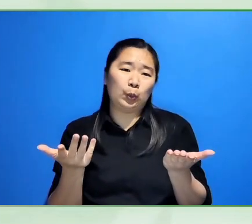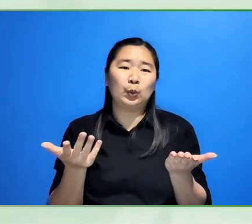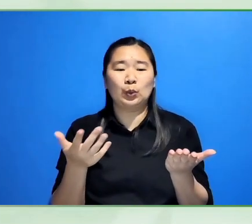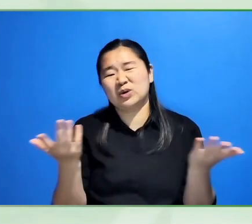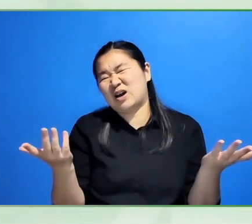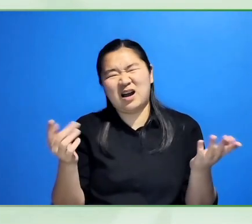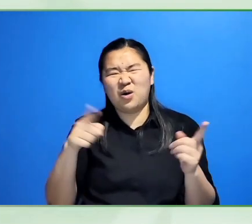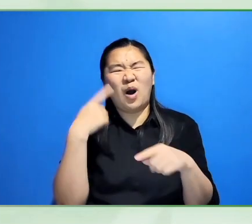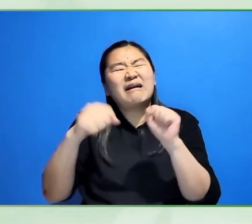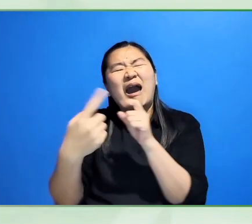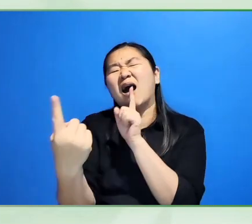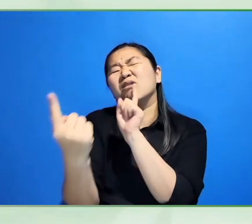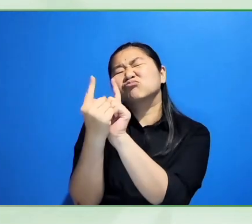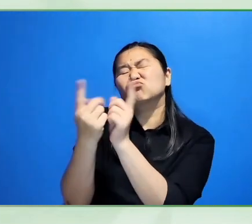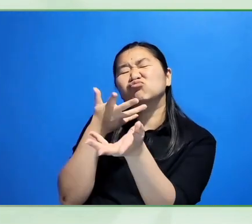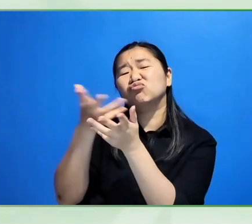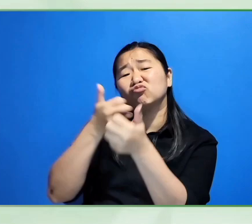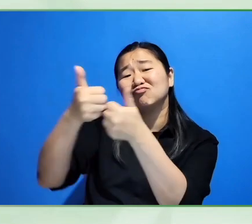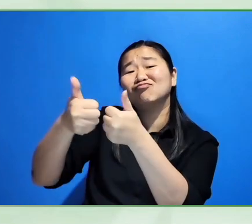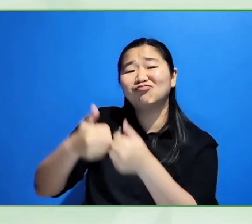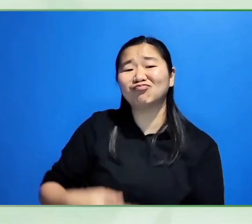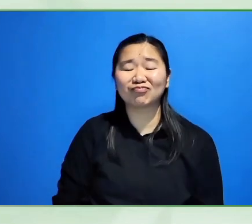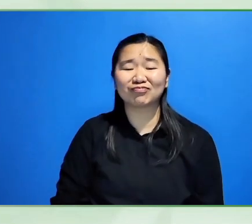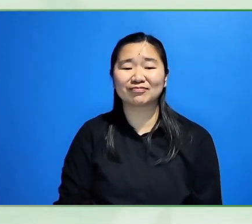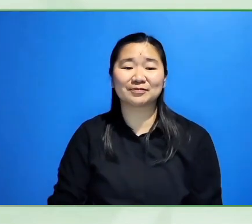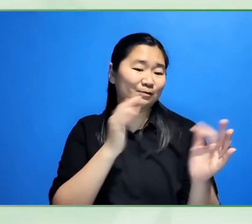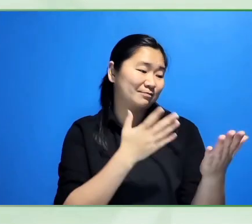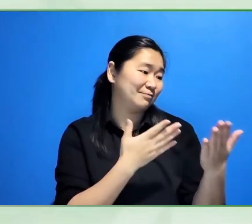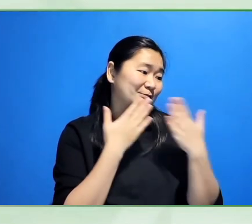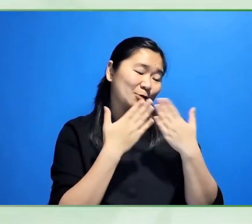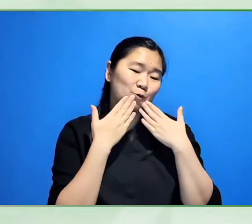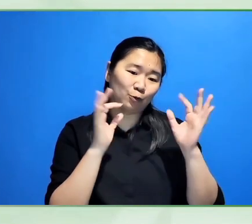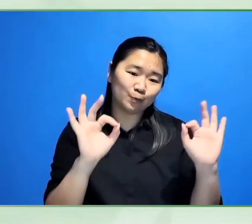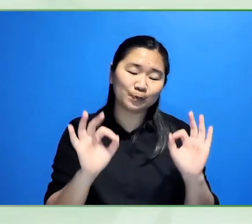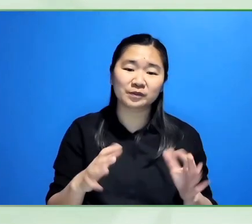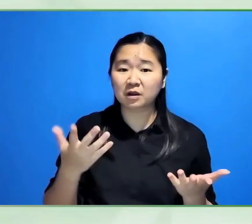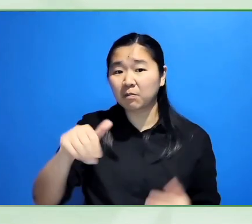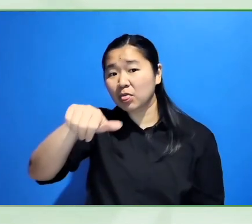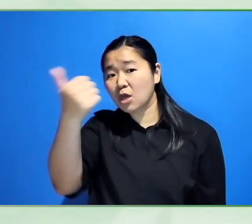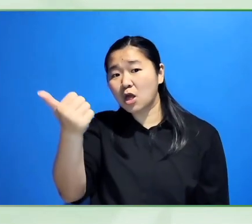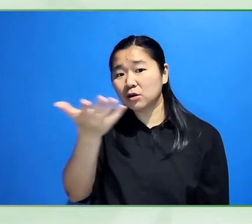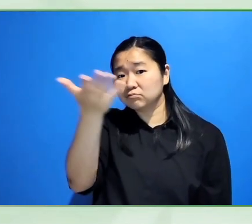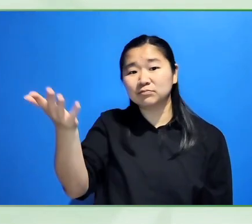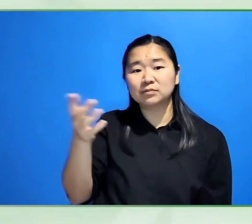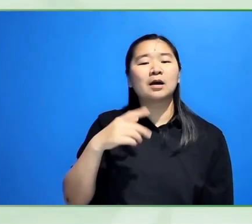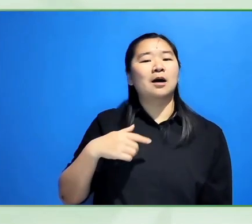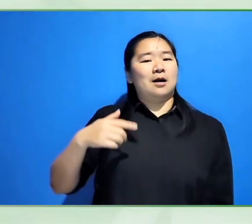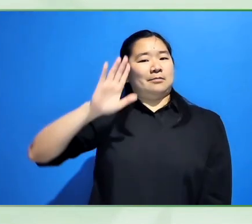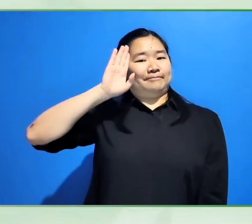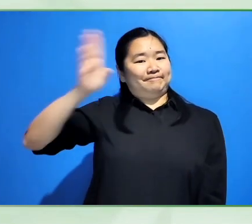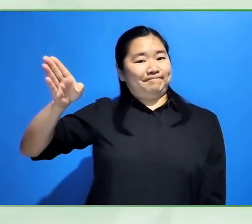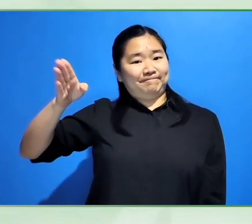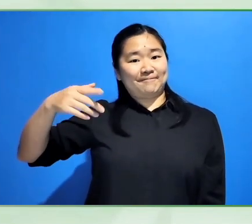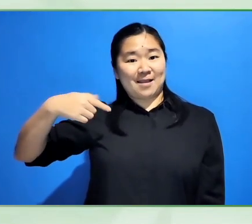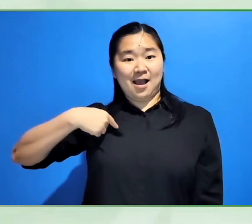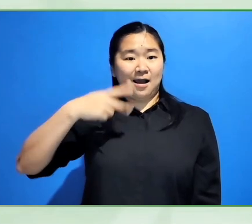is, when you're working with prosthetic workshops in sub-Saharan Africa that might use different design